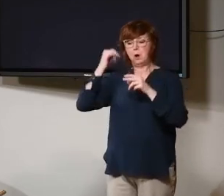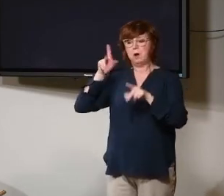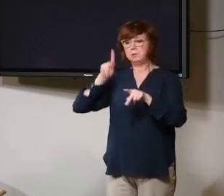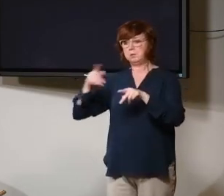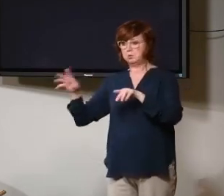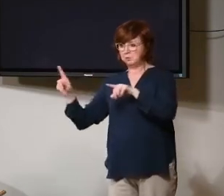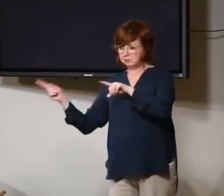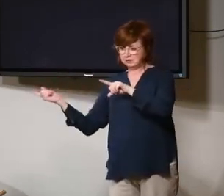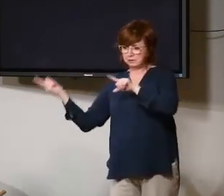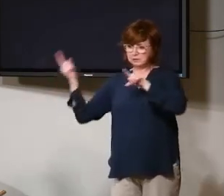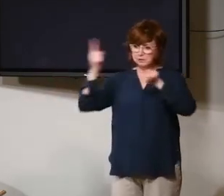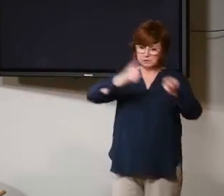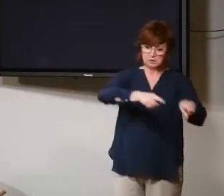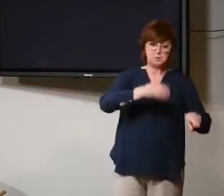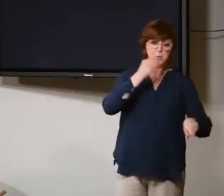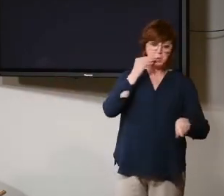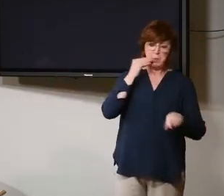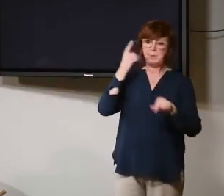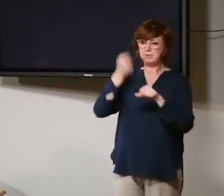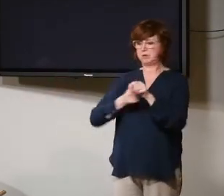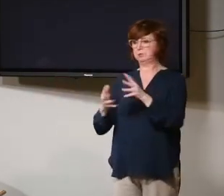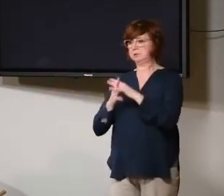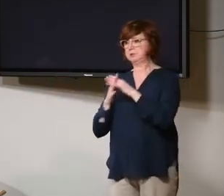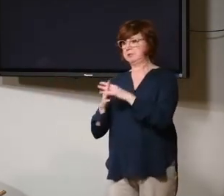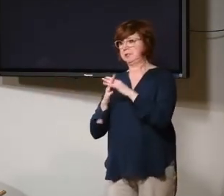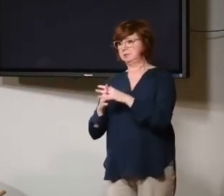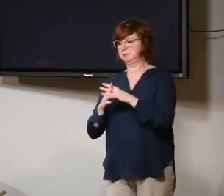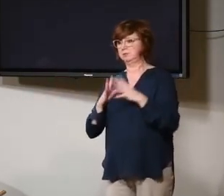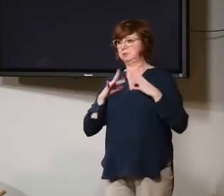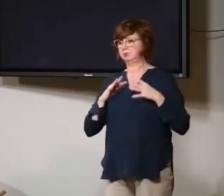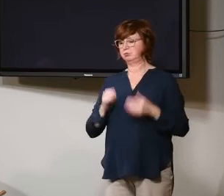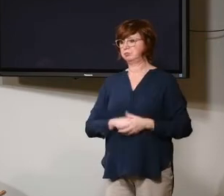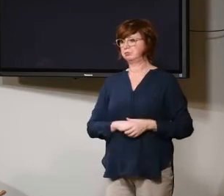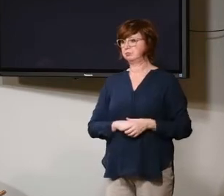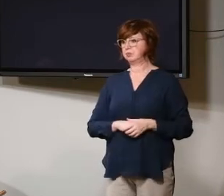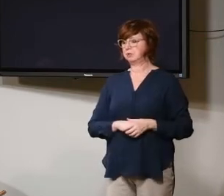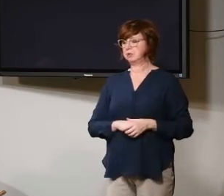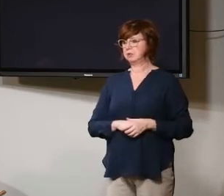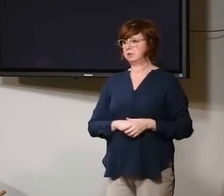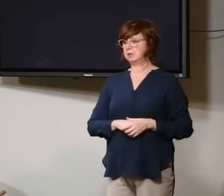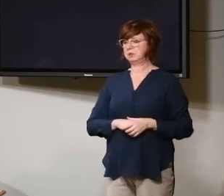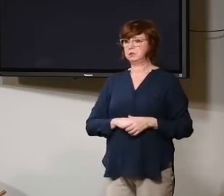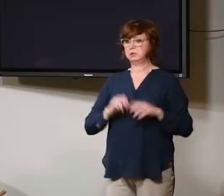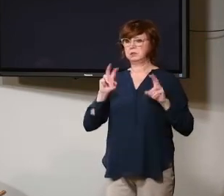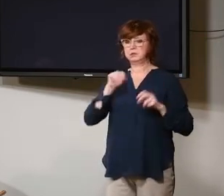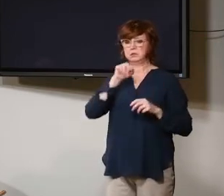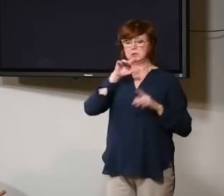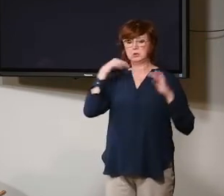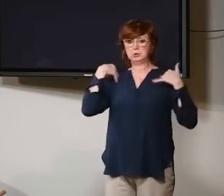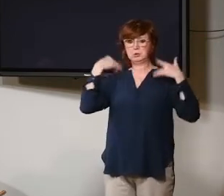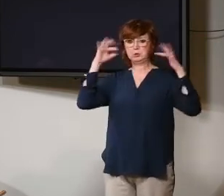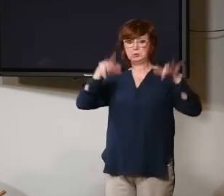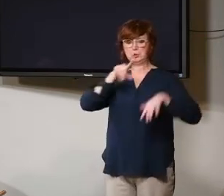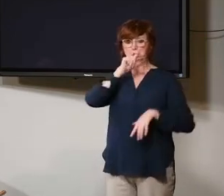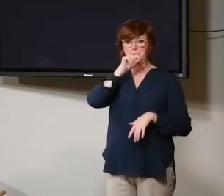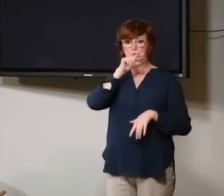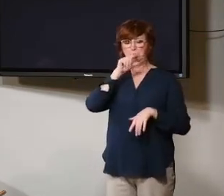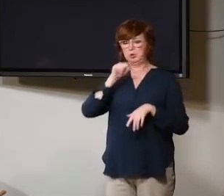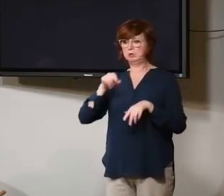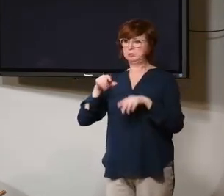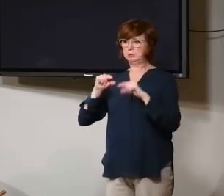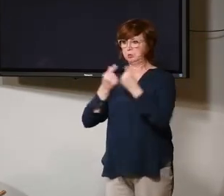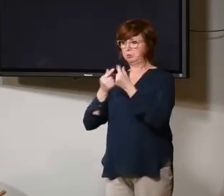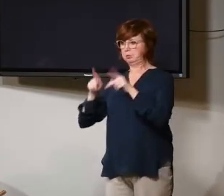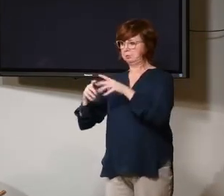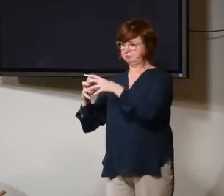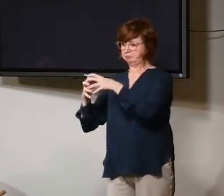the volume of travel is within Saskatchewan and for which jurisdictions. Obviously, nationally,